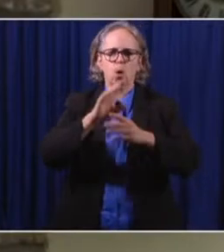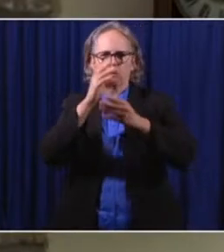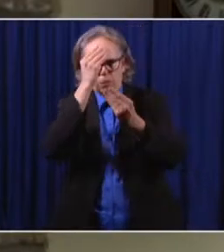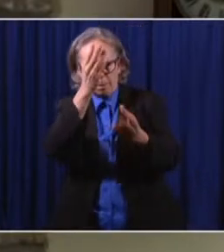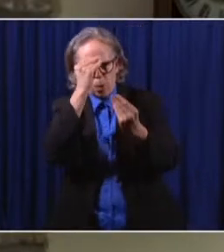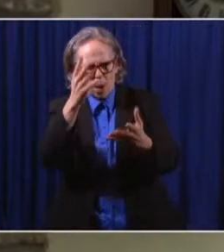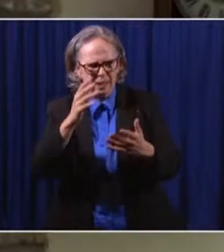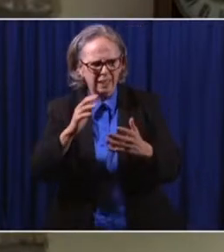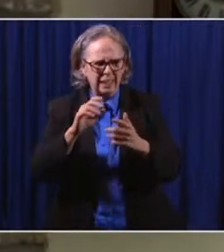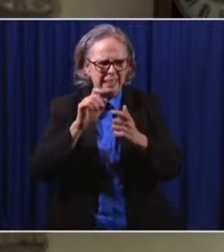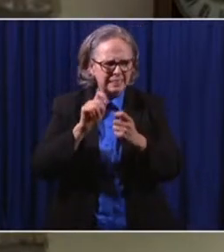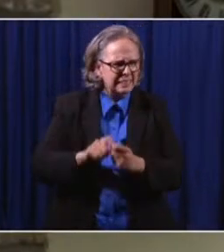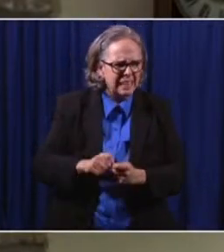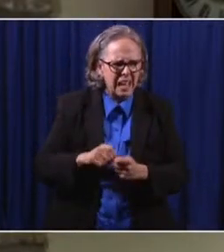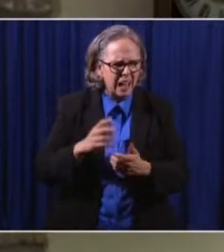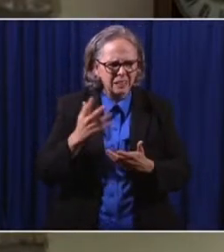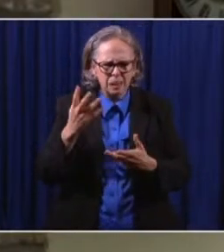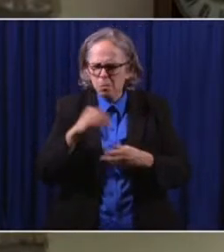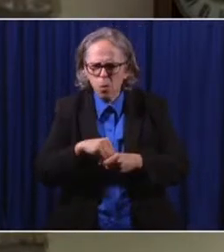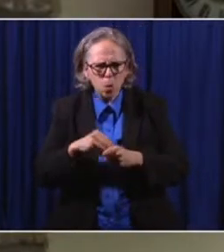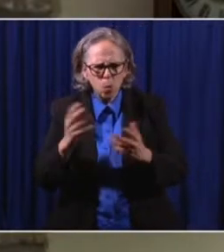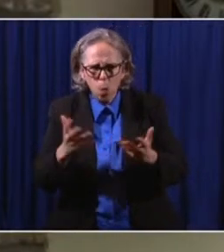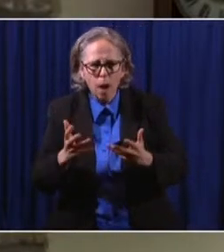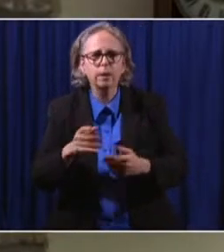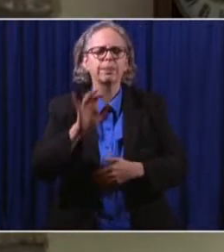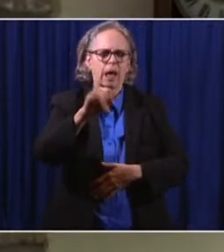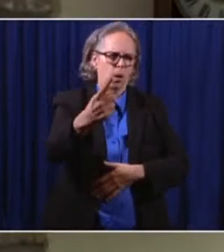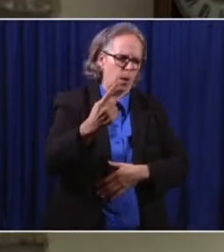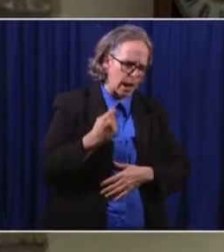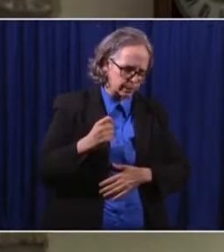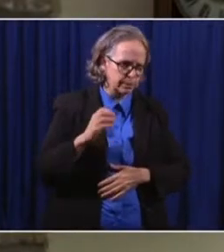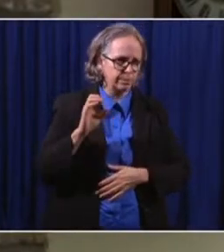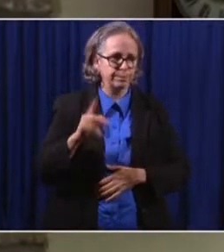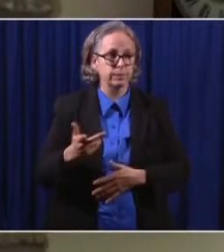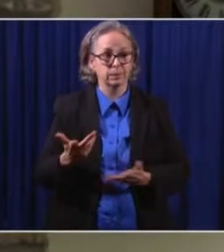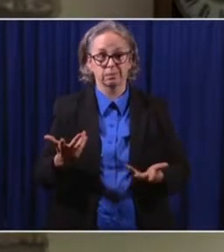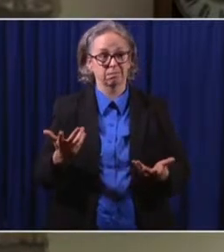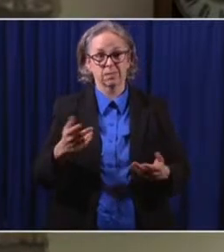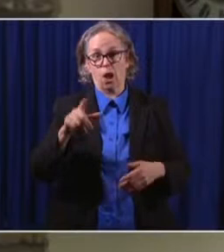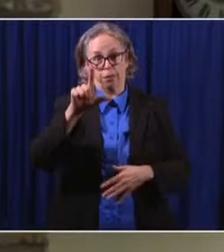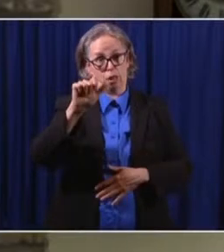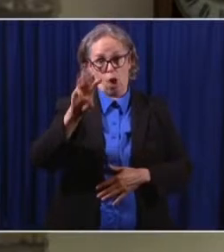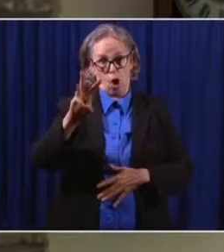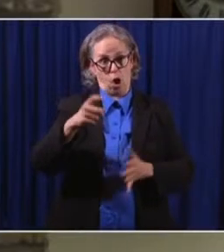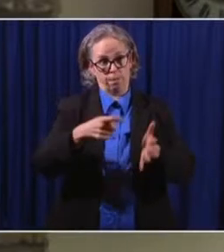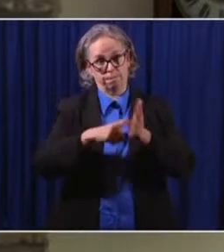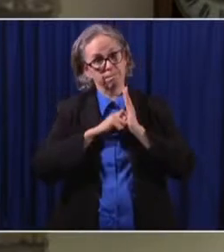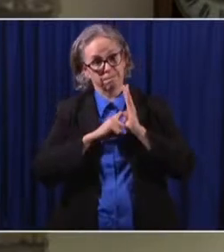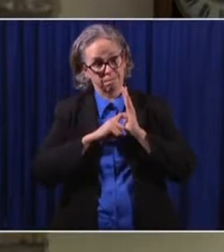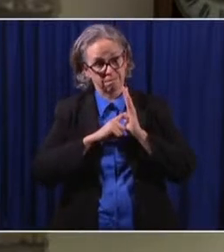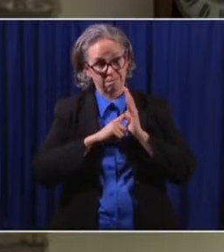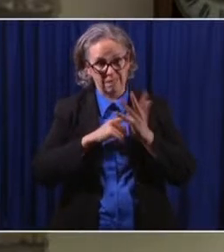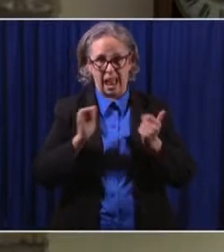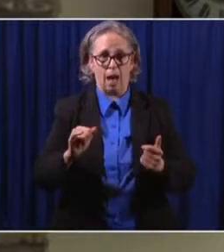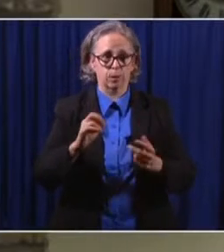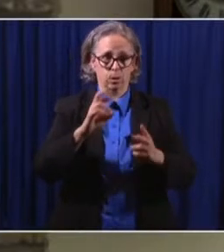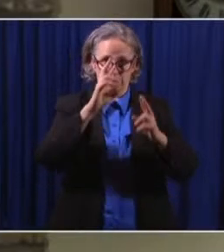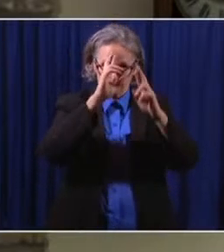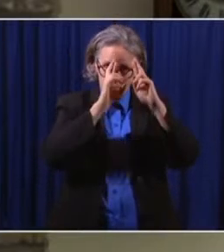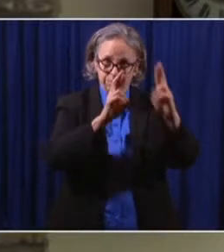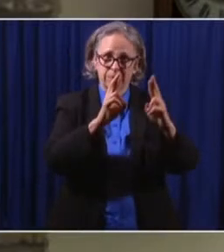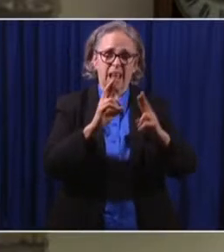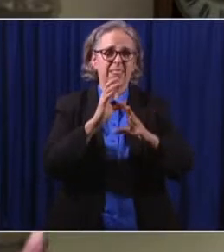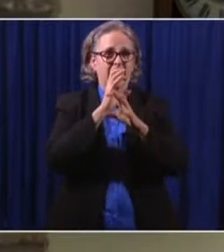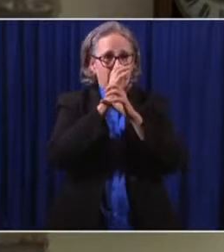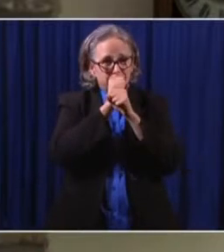this. The law does not allow you to give up information that clearly pinpoints